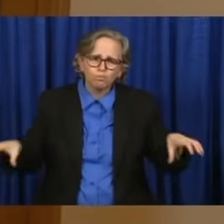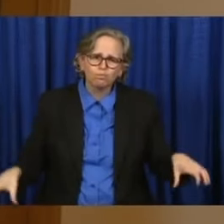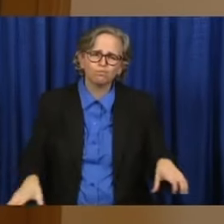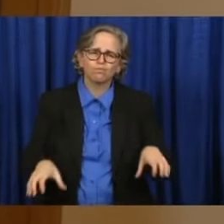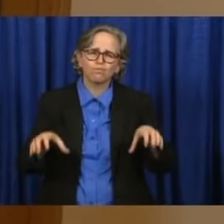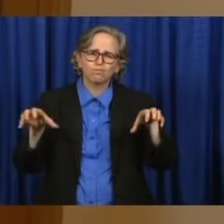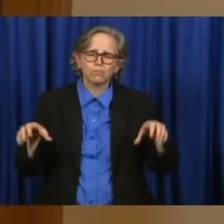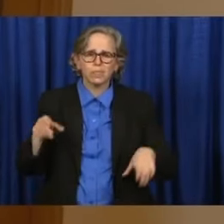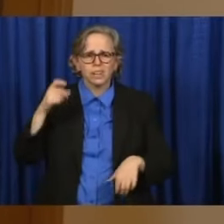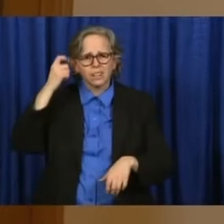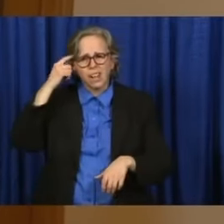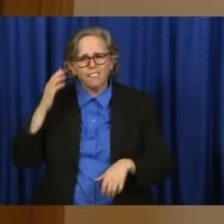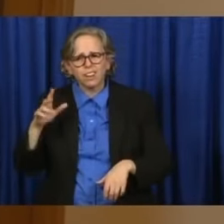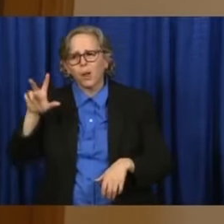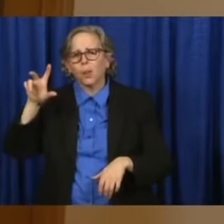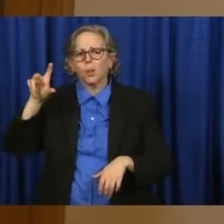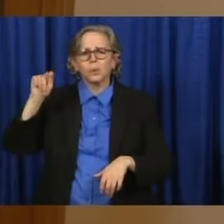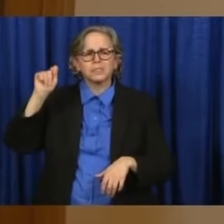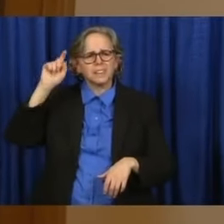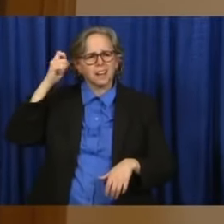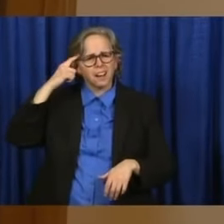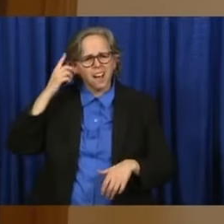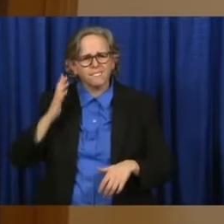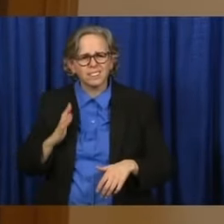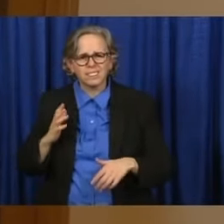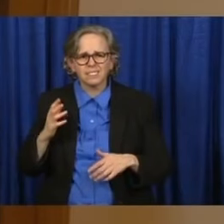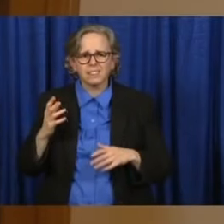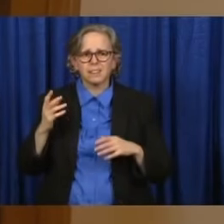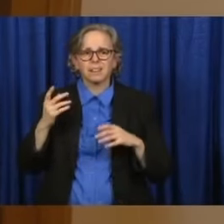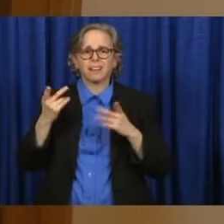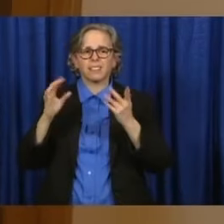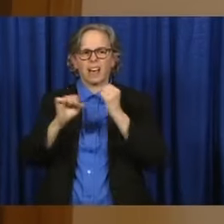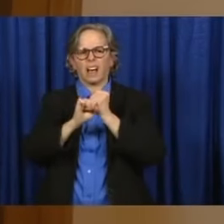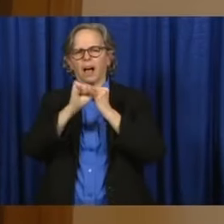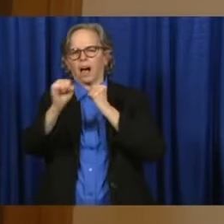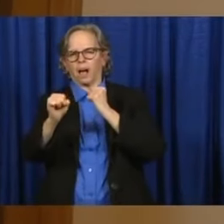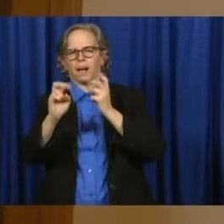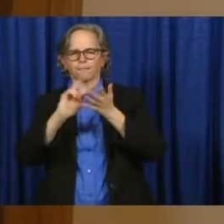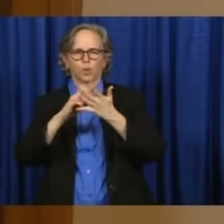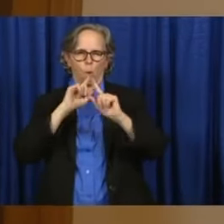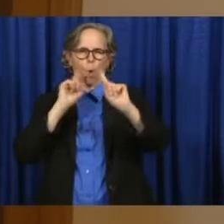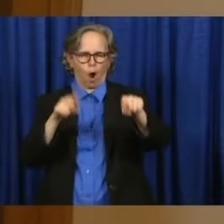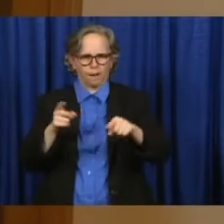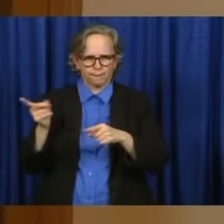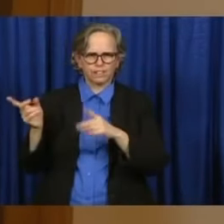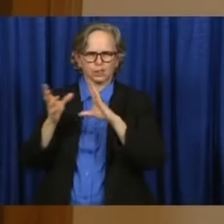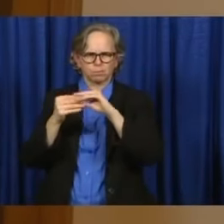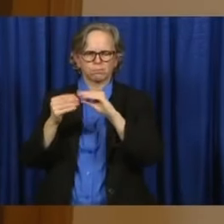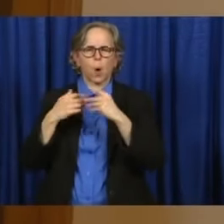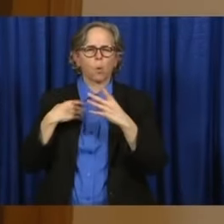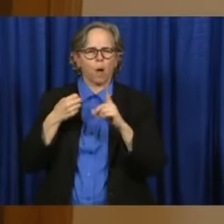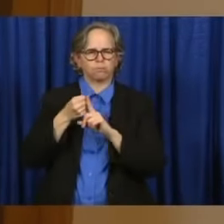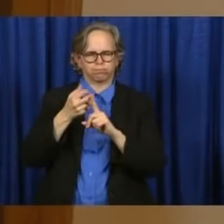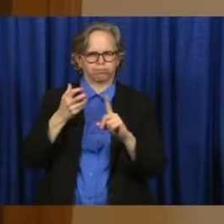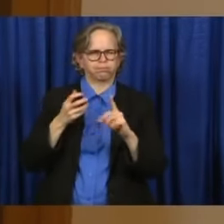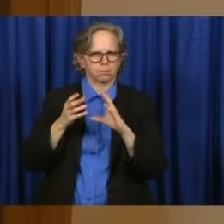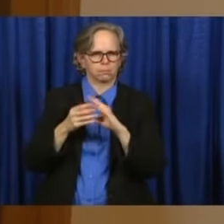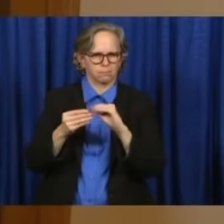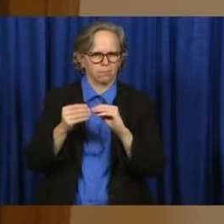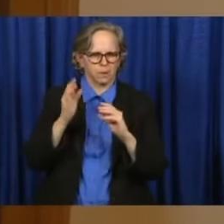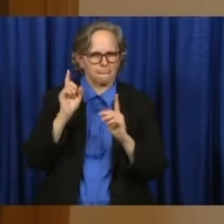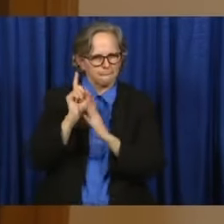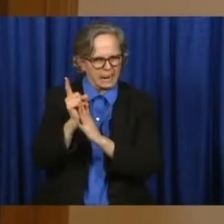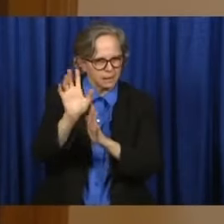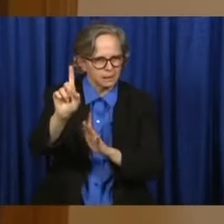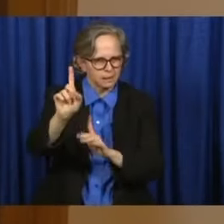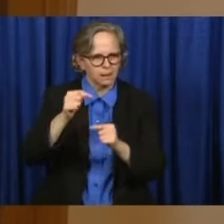governor have announced the extension of our order, and I'll talk a little more about that in a minute, but